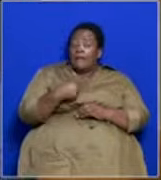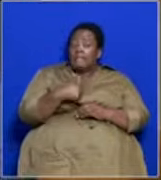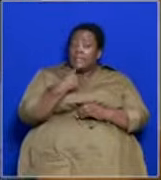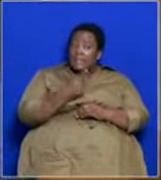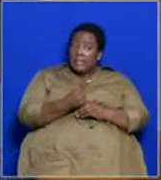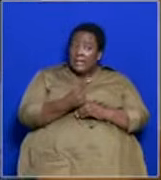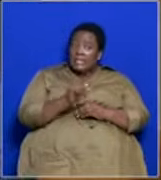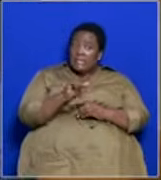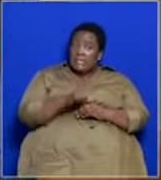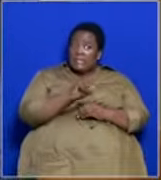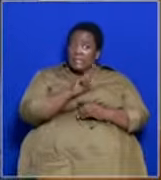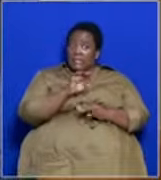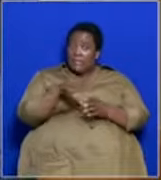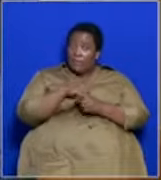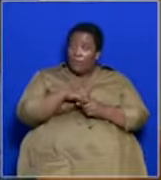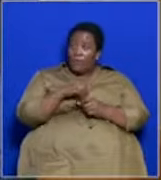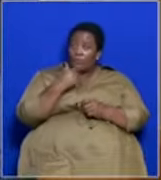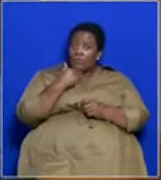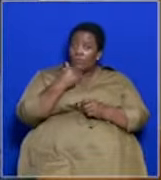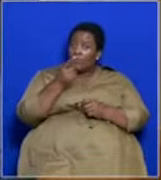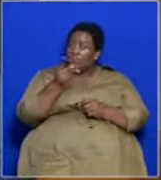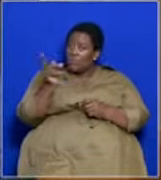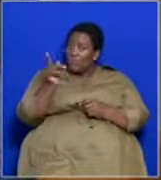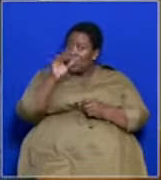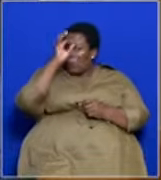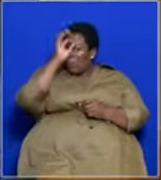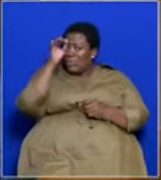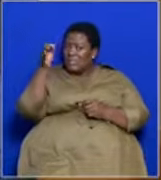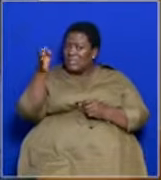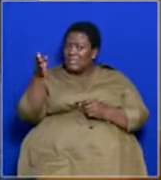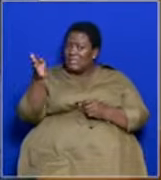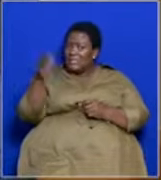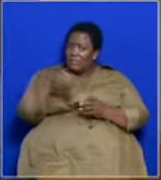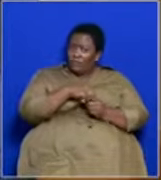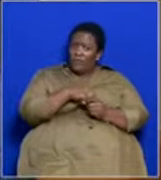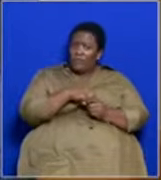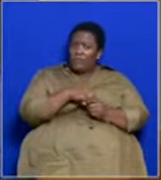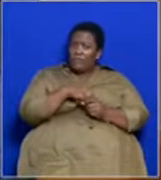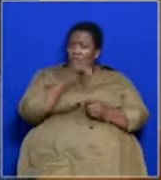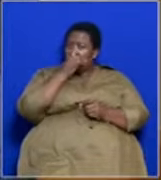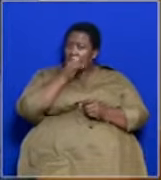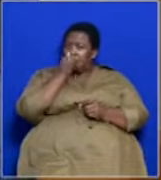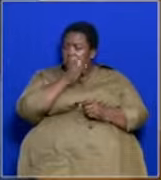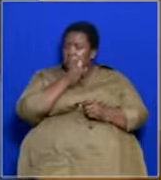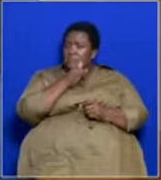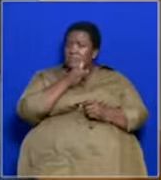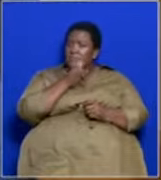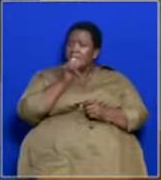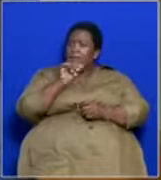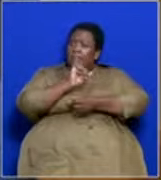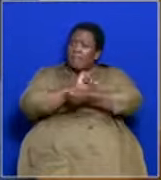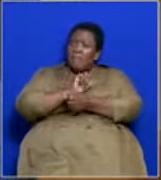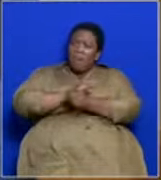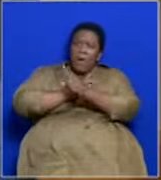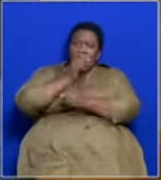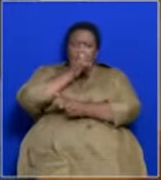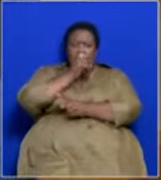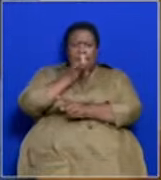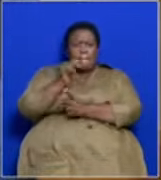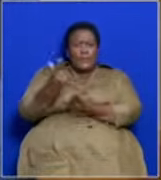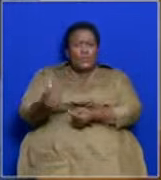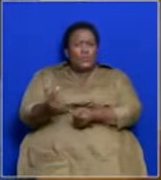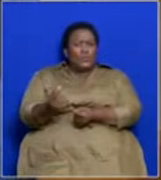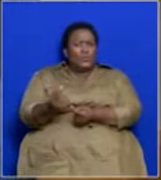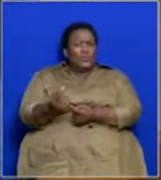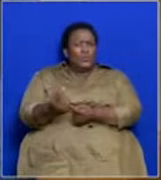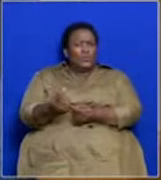police officers charged with criminality. It cannot end